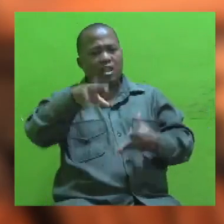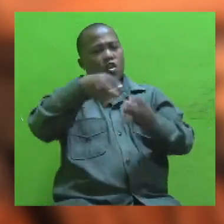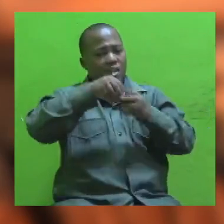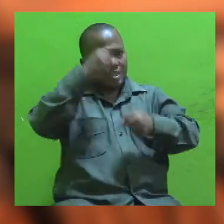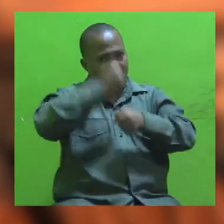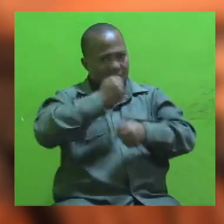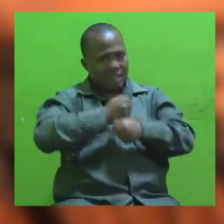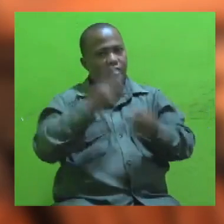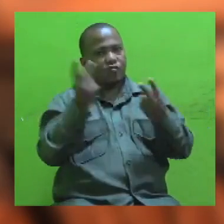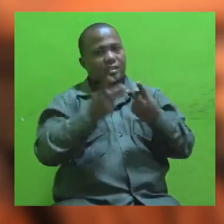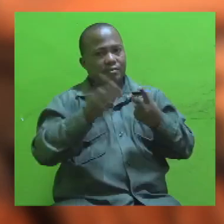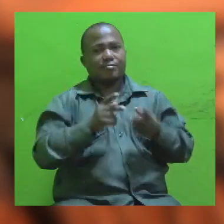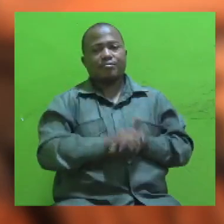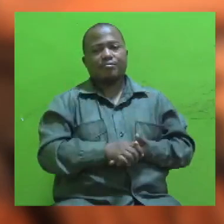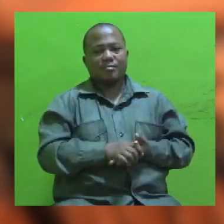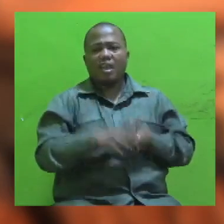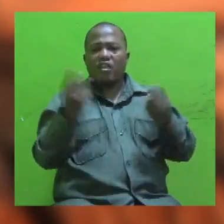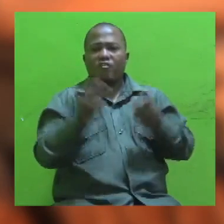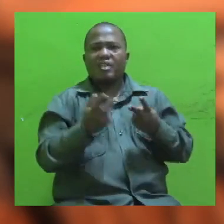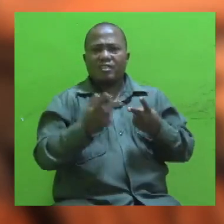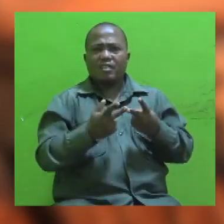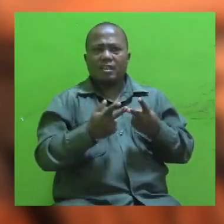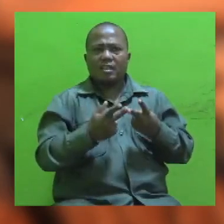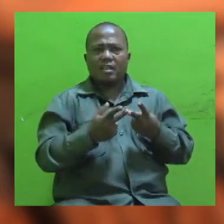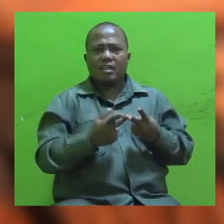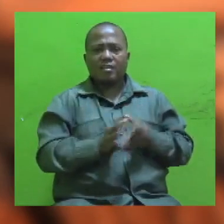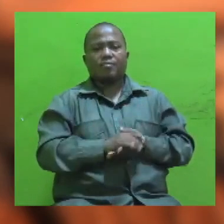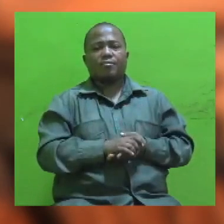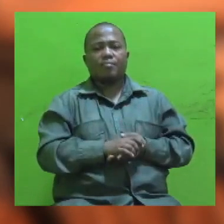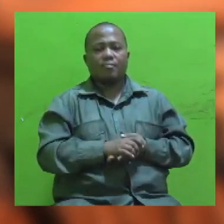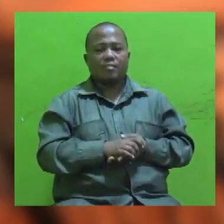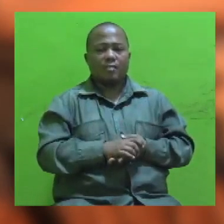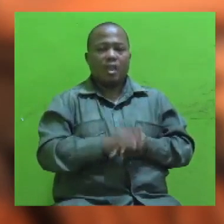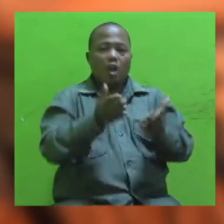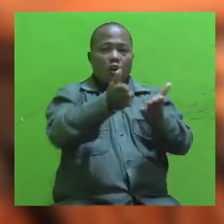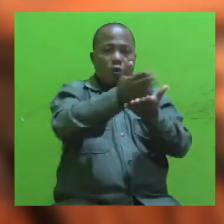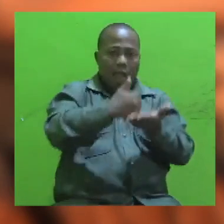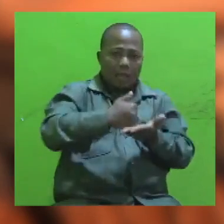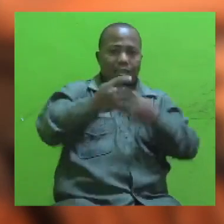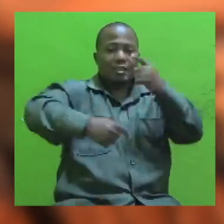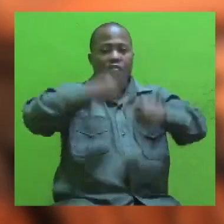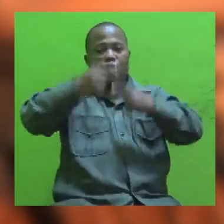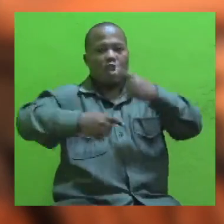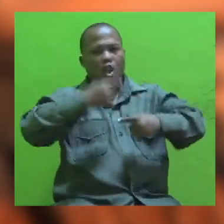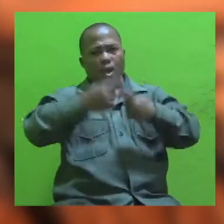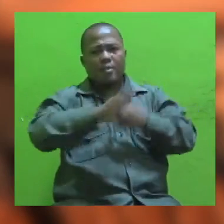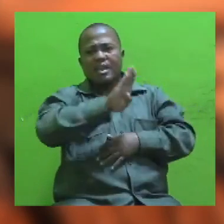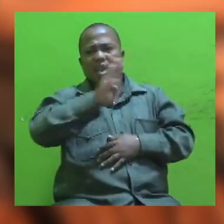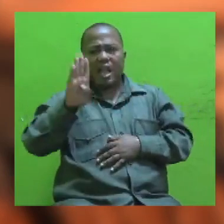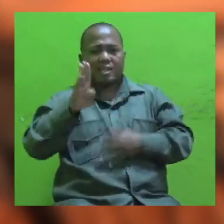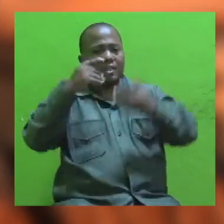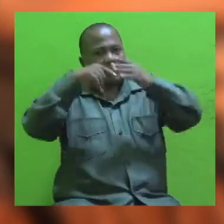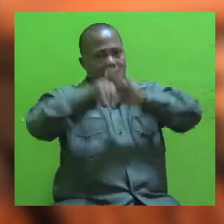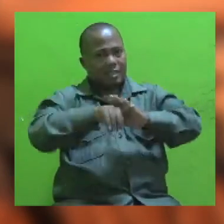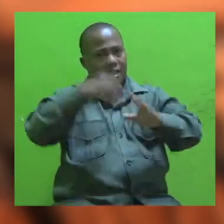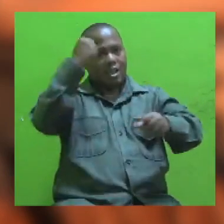also. We have seen also, my dear student, the ward development council and its function. You see how the ward is